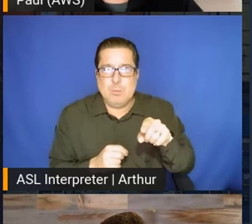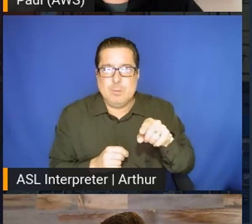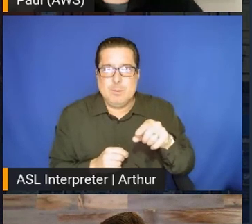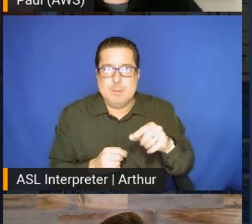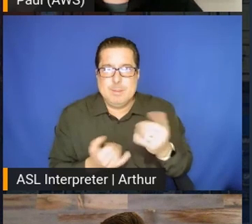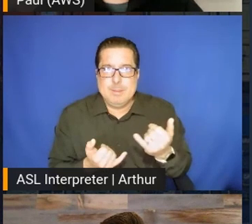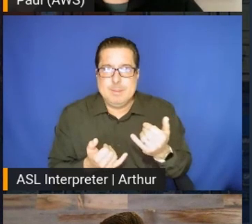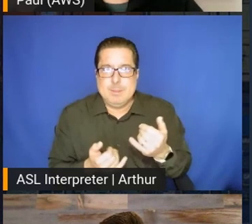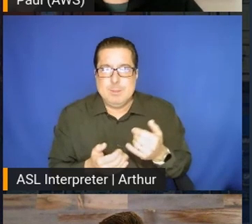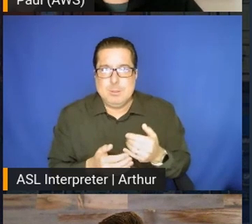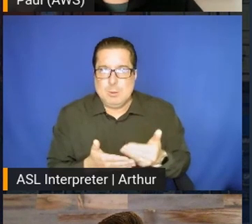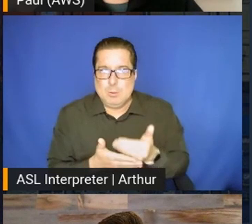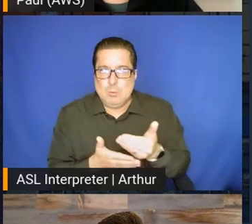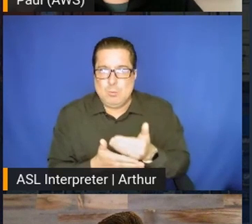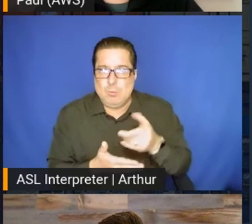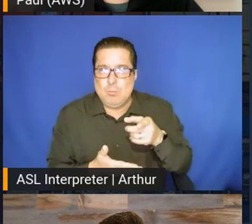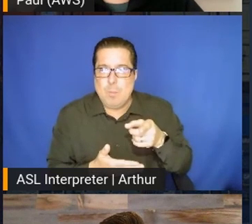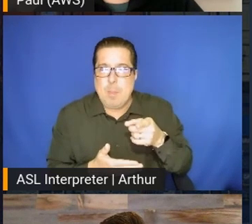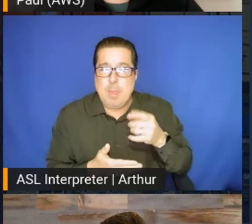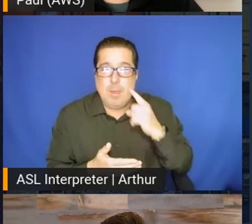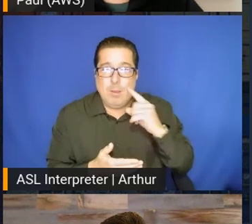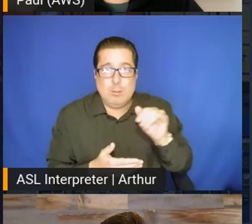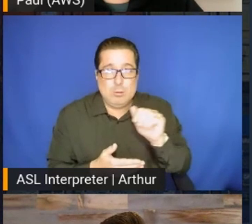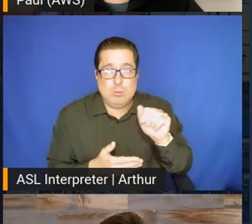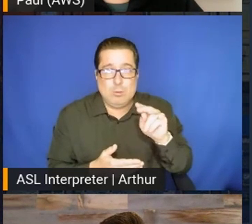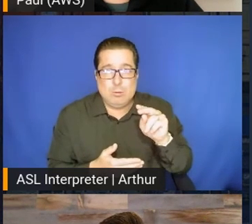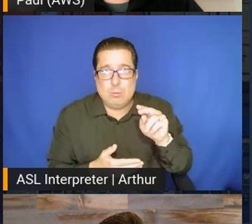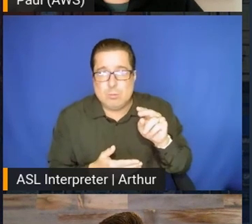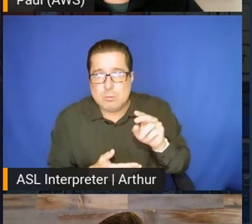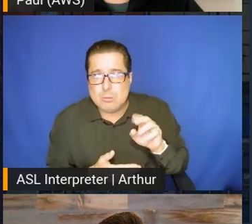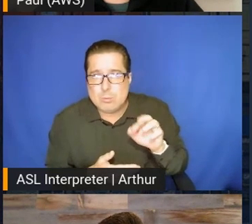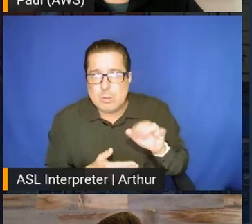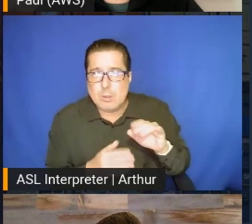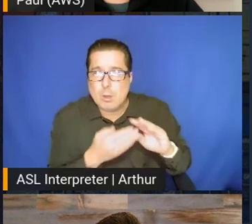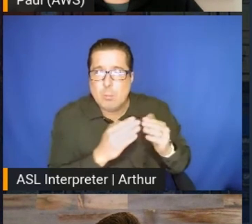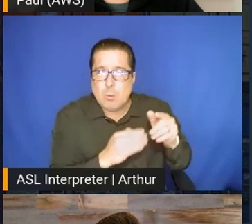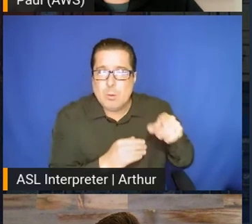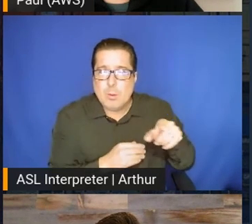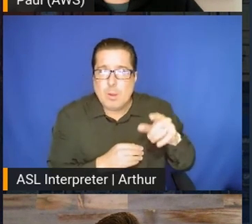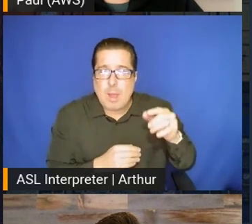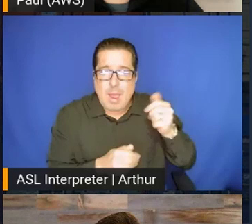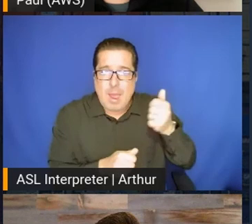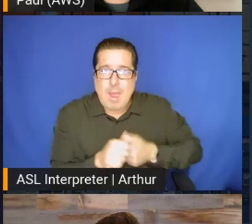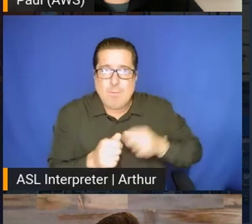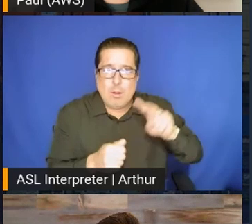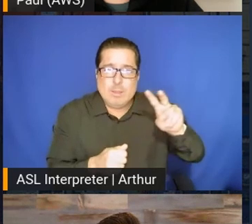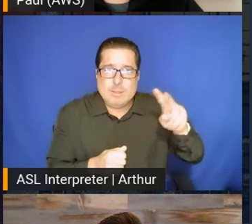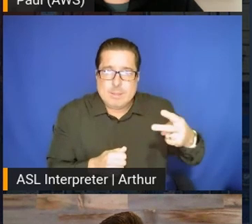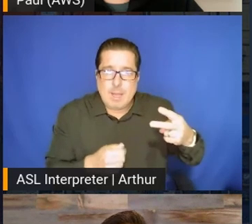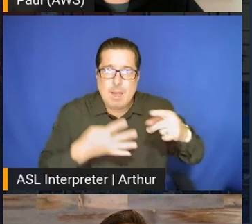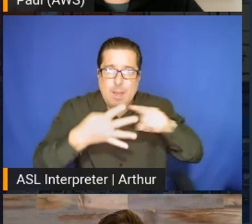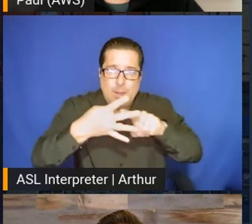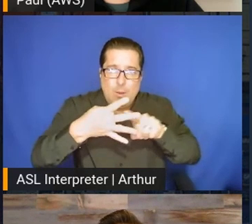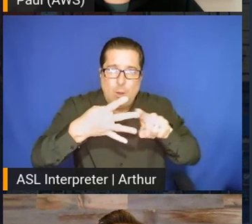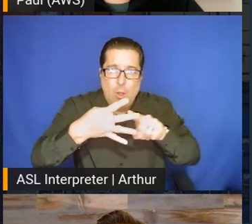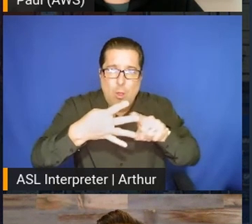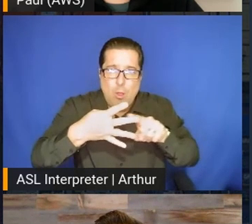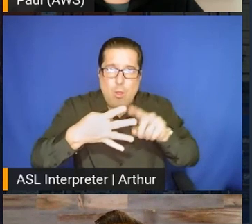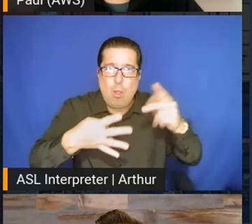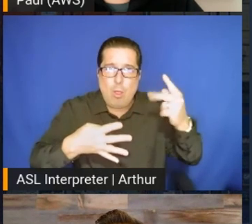Feel free to join our community. We have every second Thursday at 9 PST. We have a